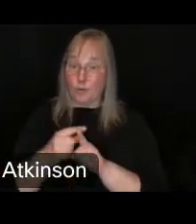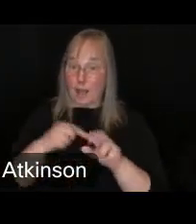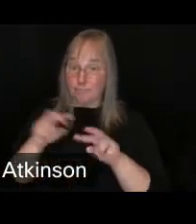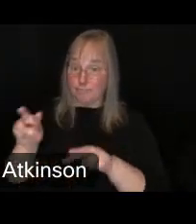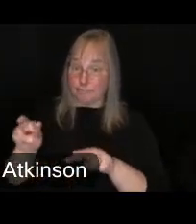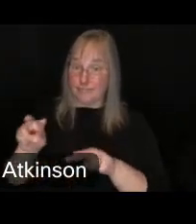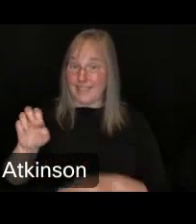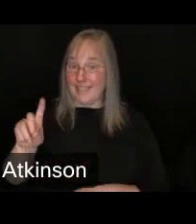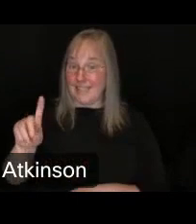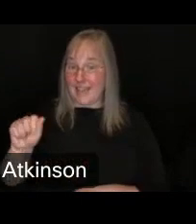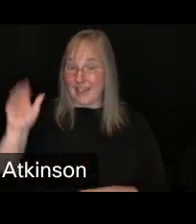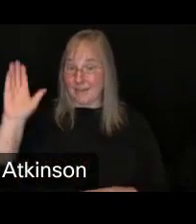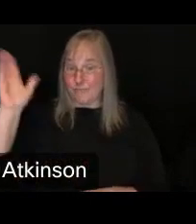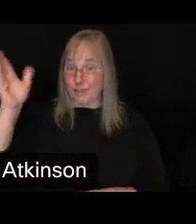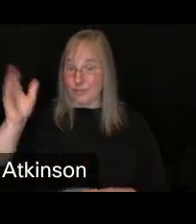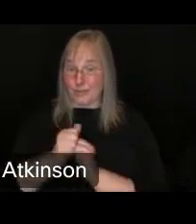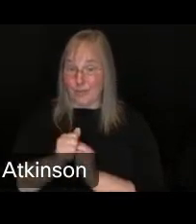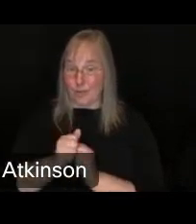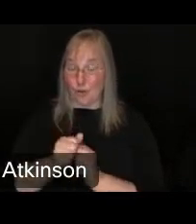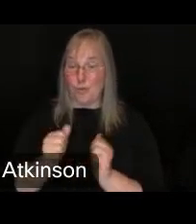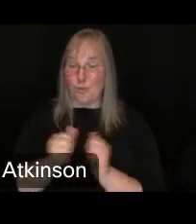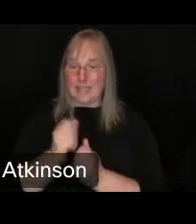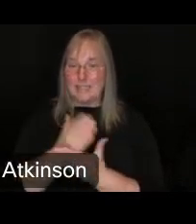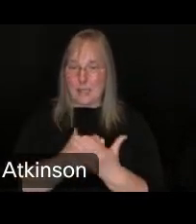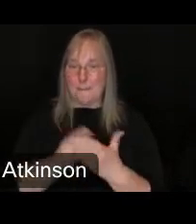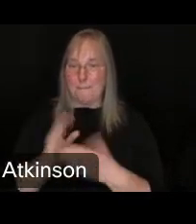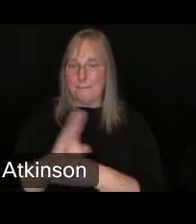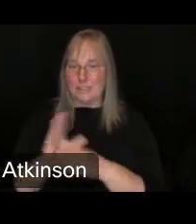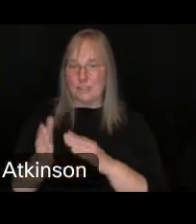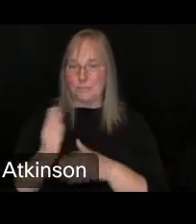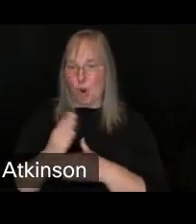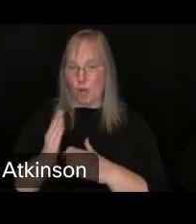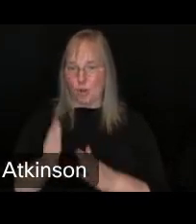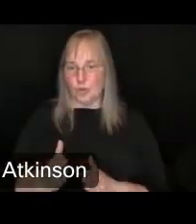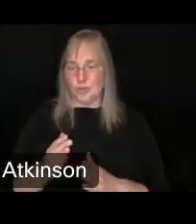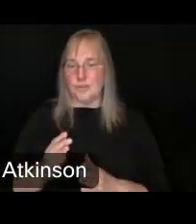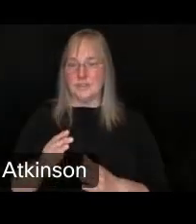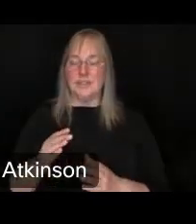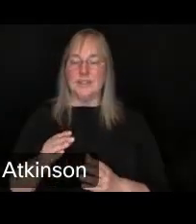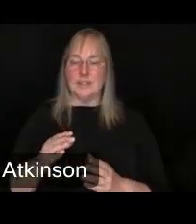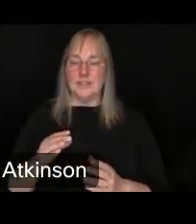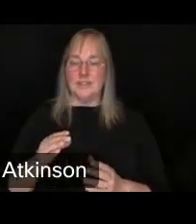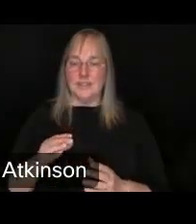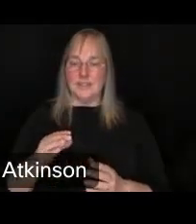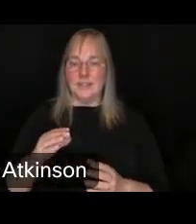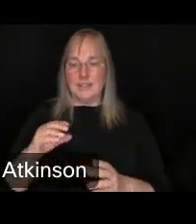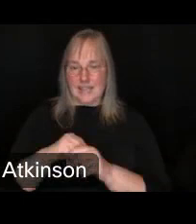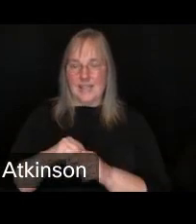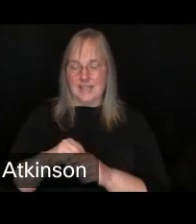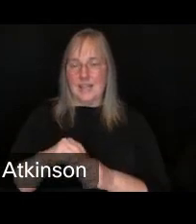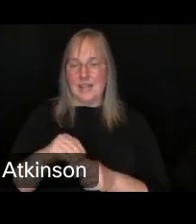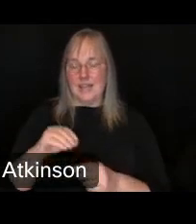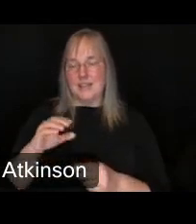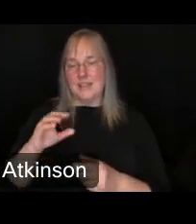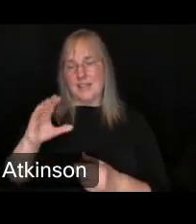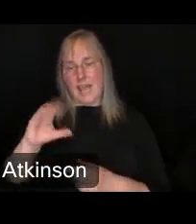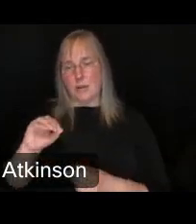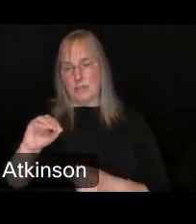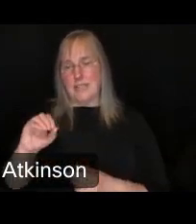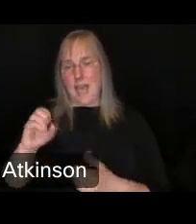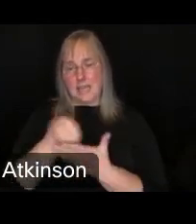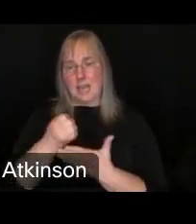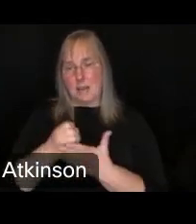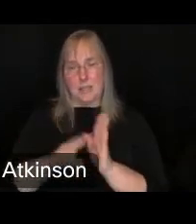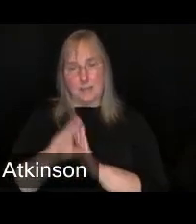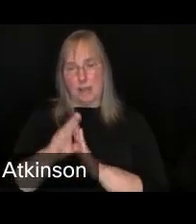EDA presentation together with some business partners there in the counties. The economic development is extremely important, so I'm really,